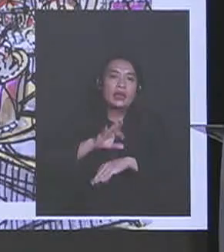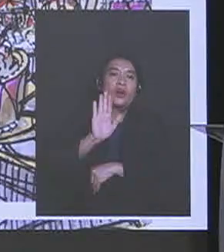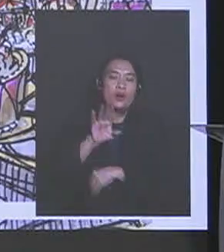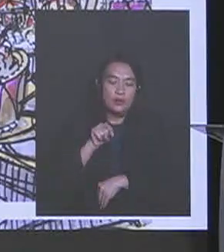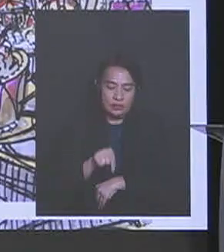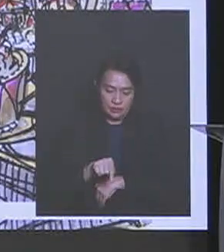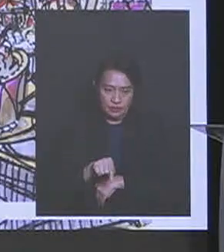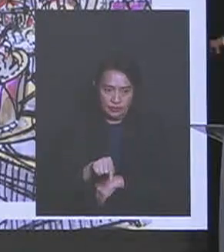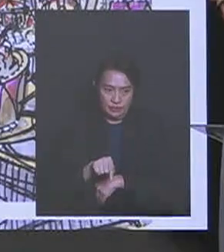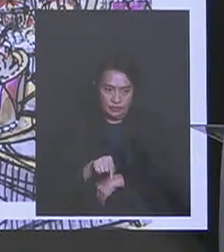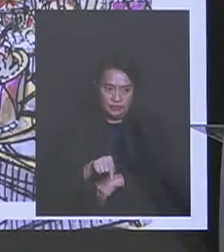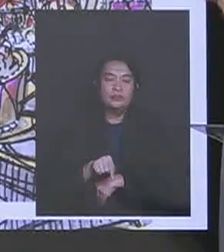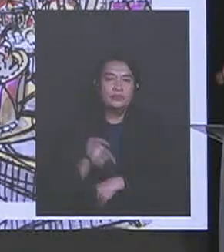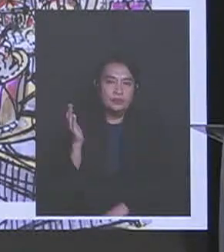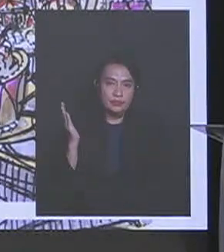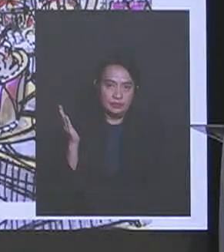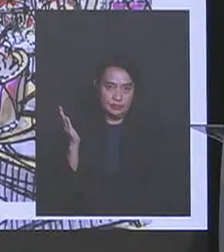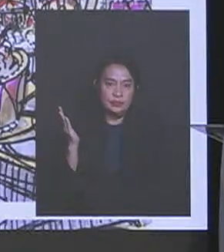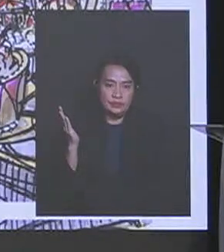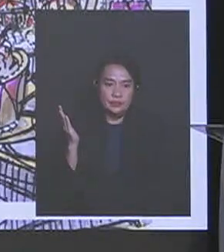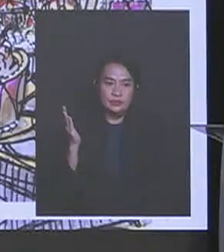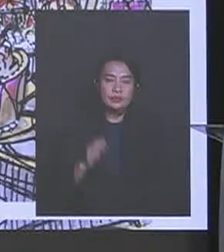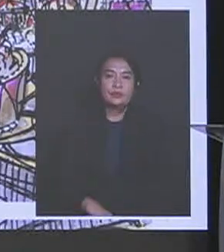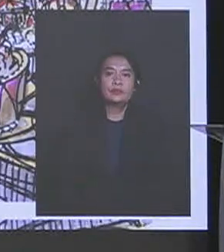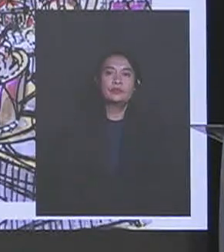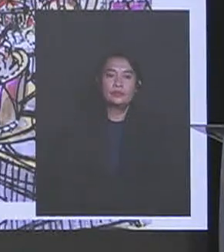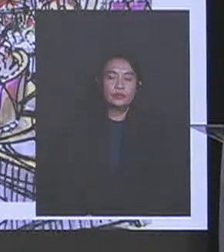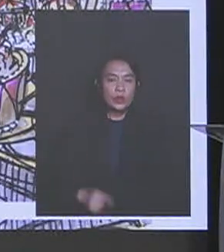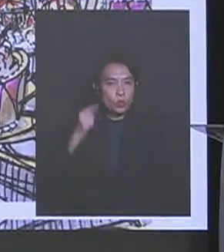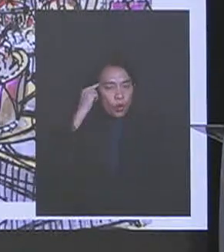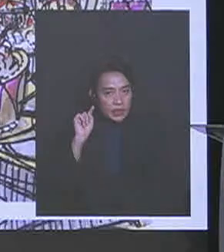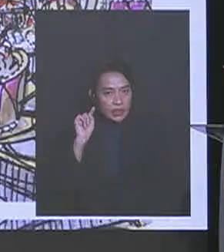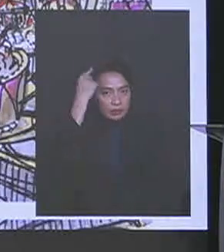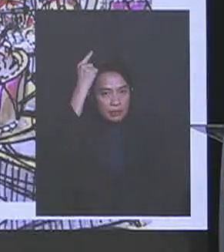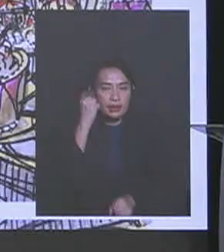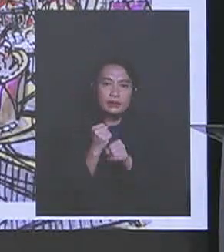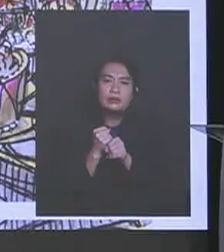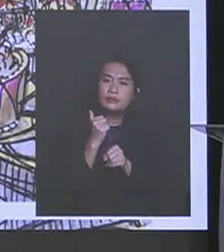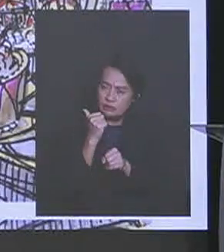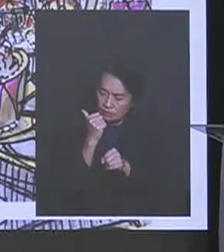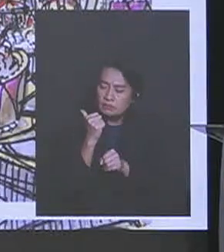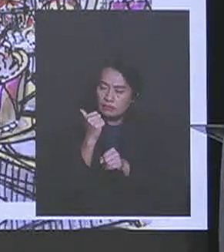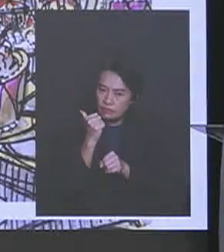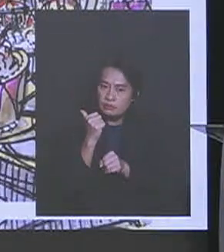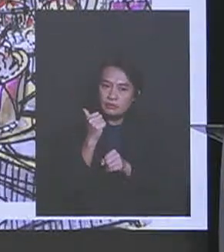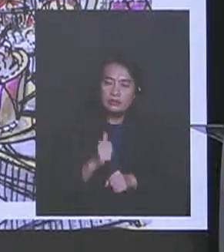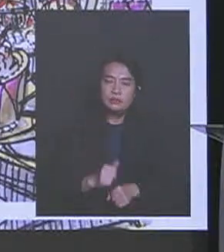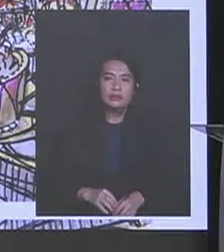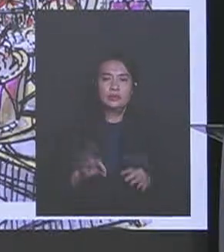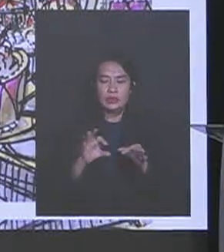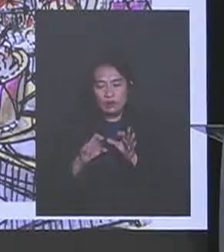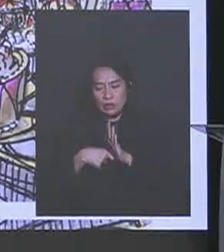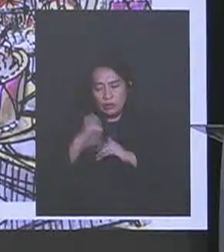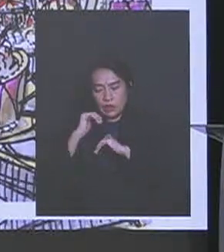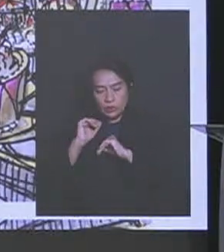tall as you wanted. And a certain portion of it would be open amusement area. Unlike Disney World, where you have to pay to play,